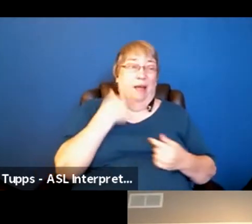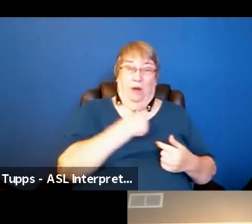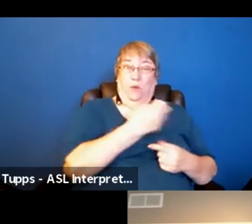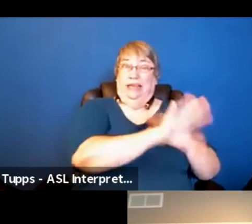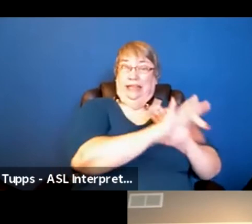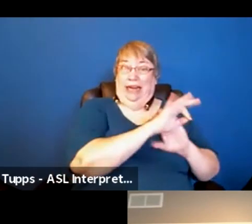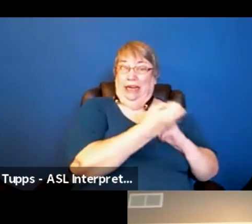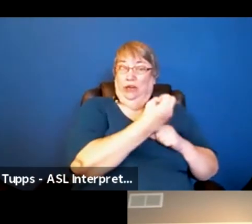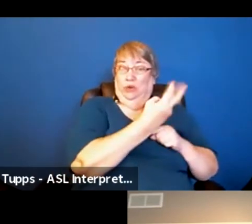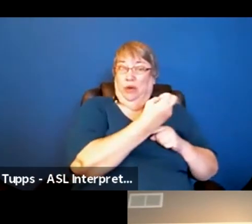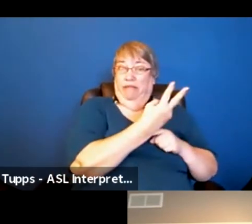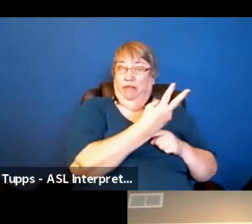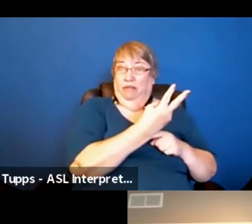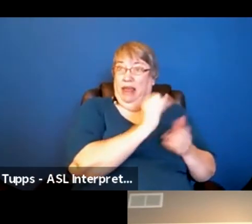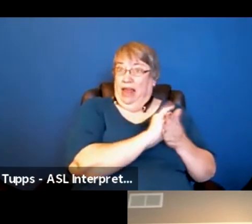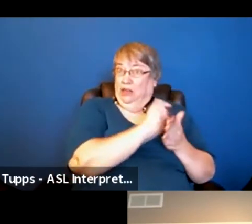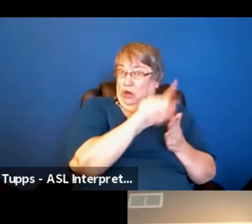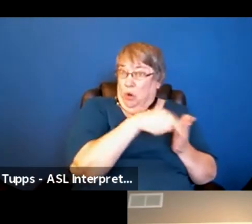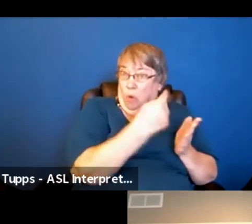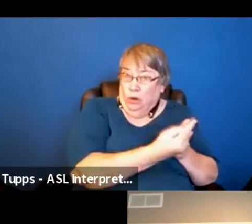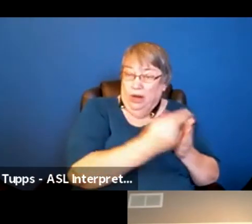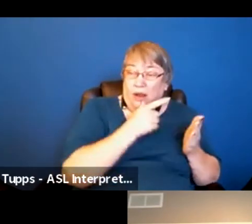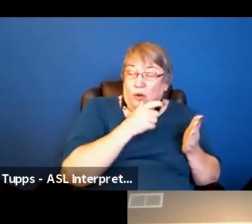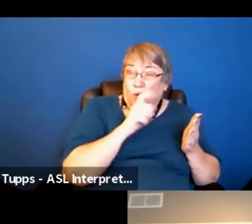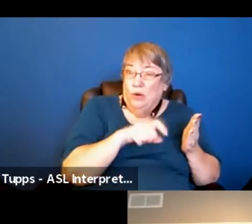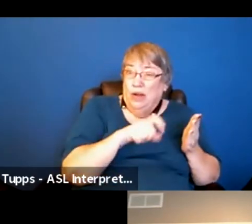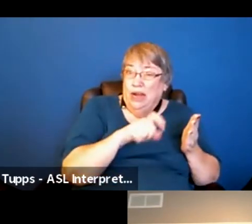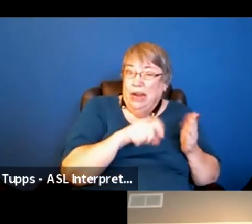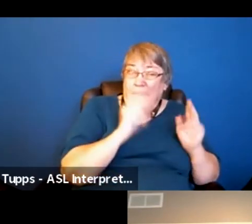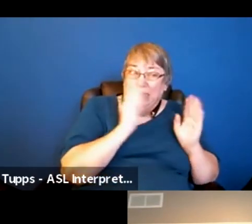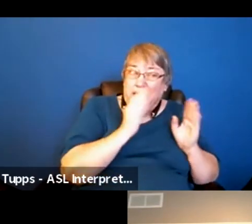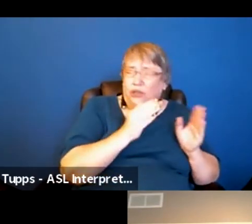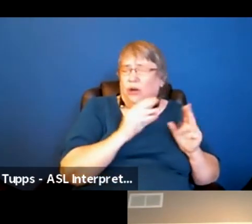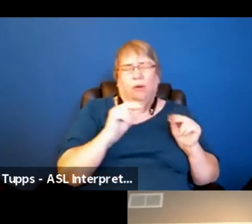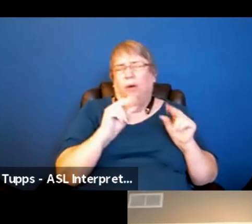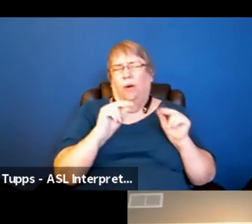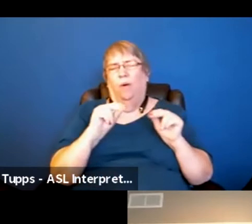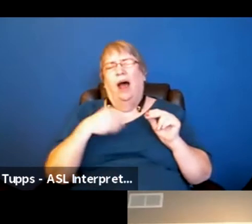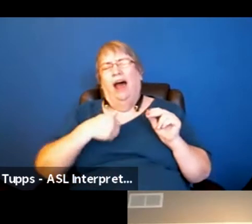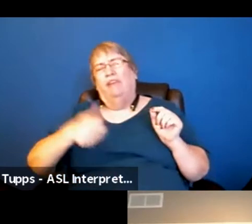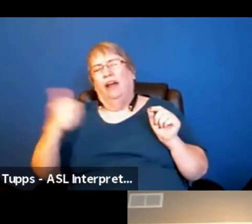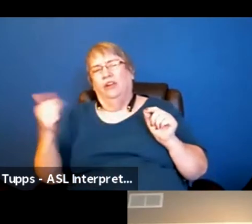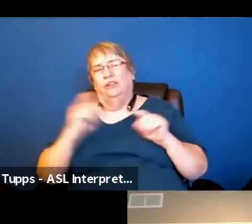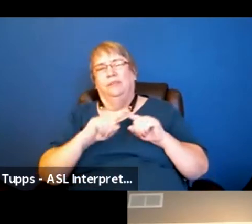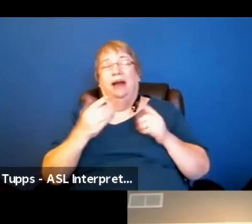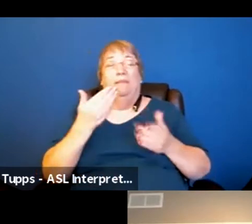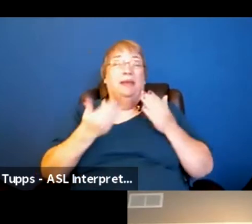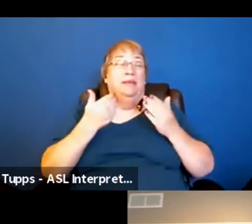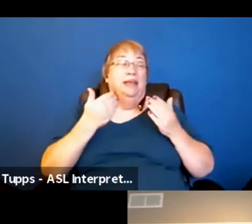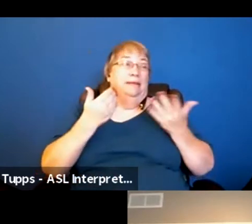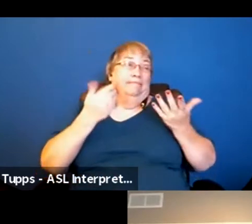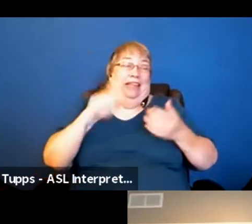are the only populations that need attention in the state, but maybe might need different kinds of